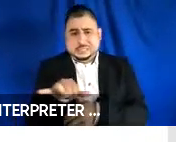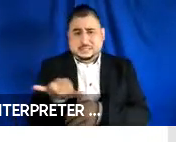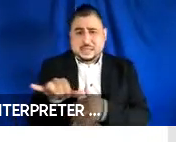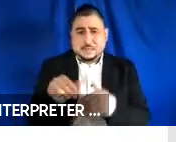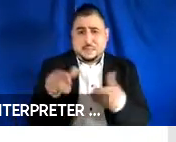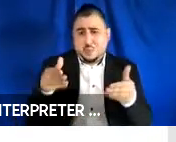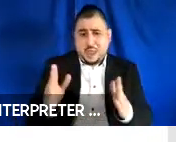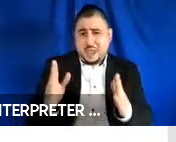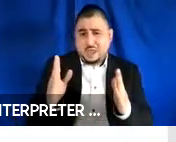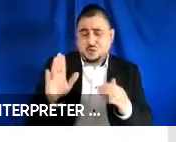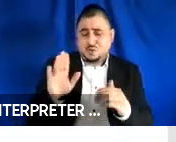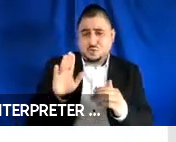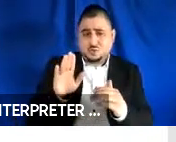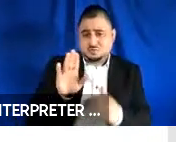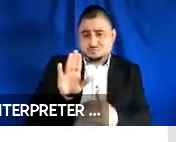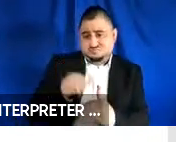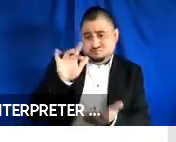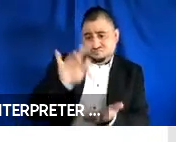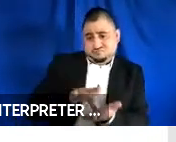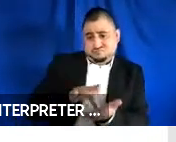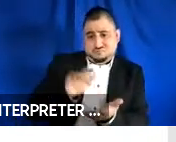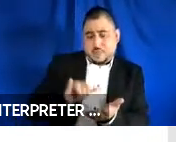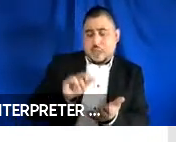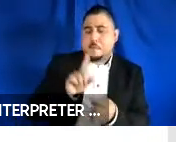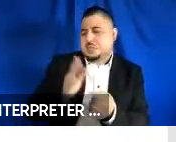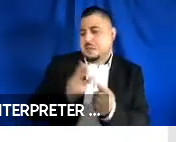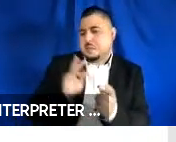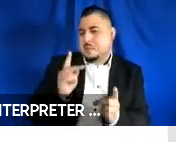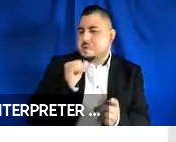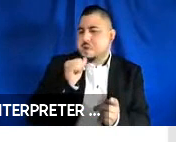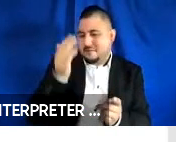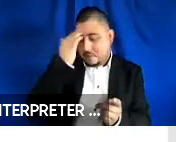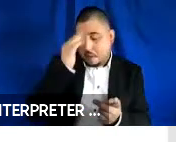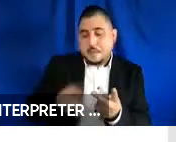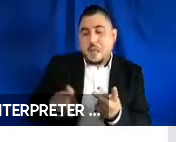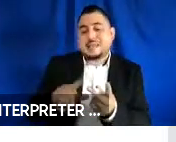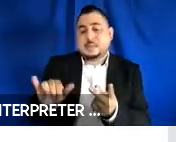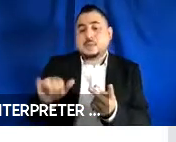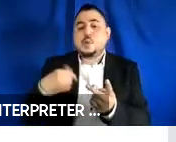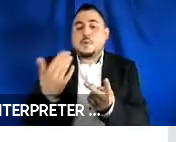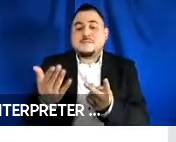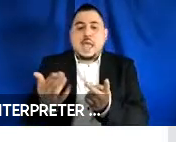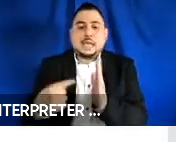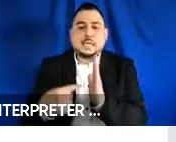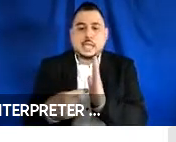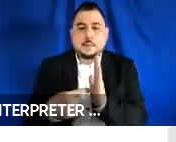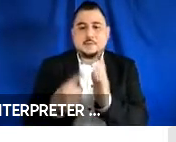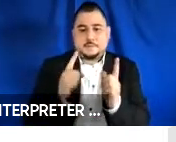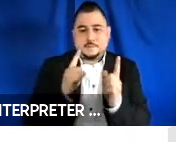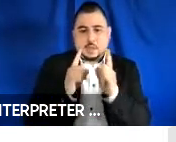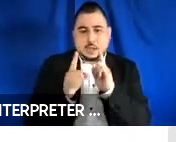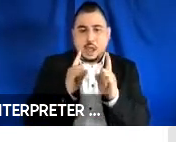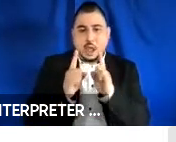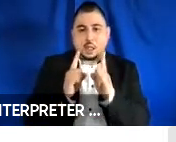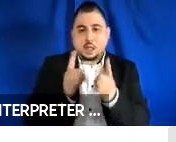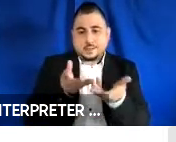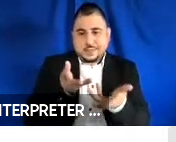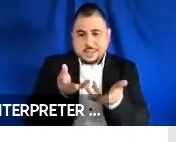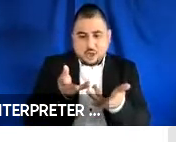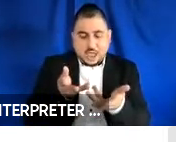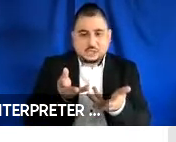people aren't familiar with that. But also, you gave the examples of the dialogue, the